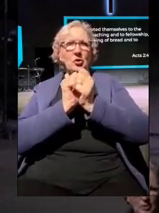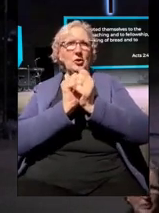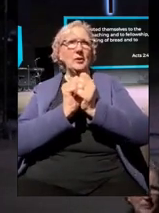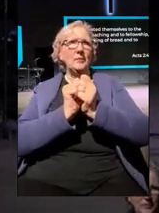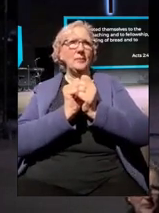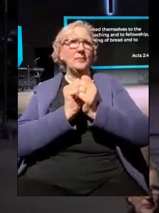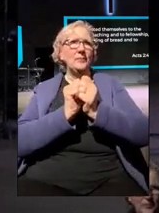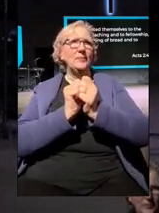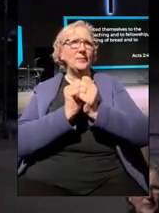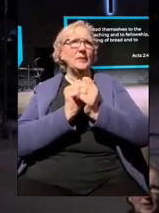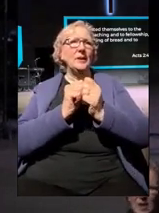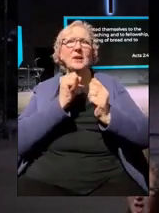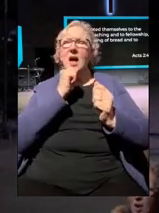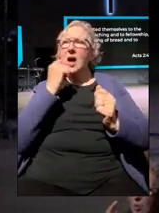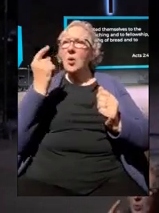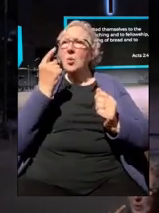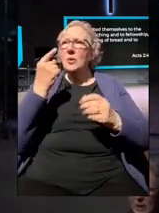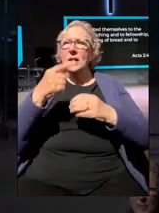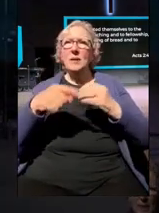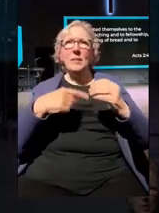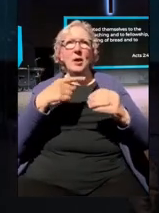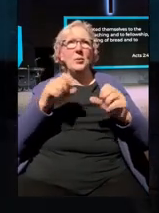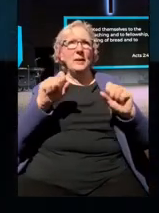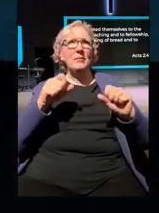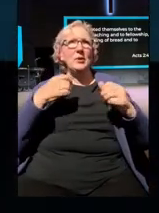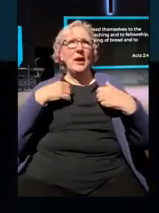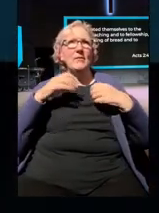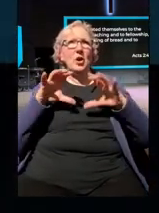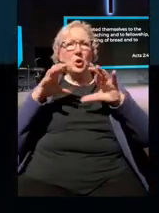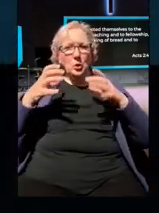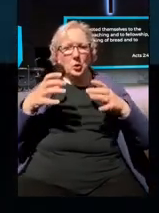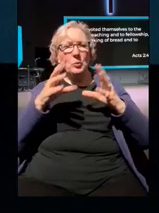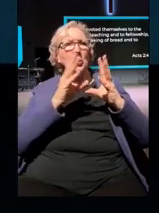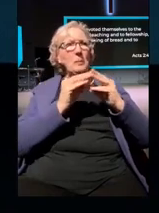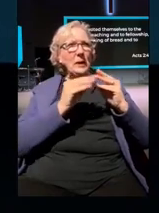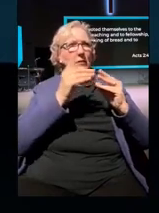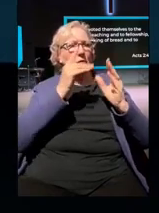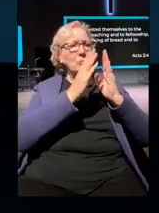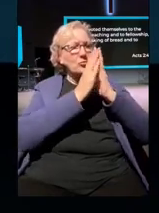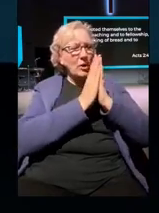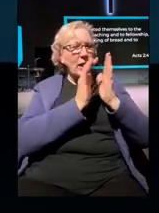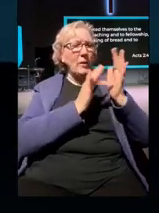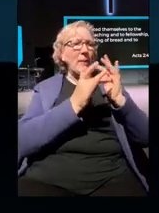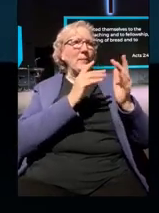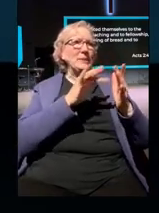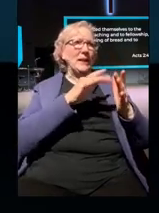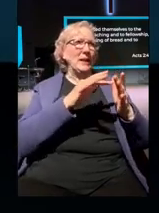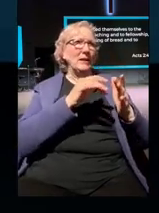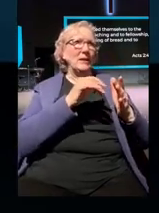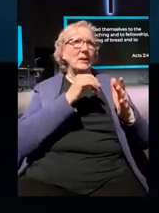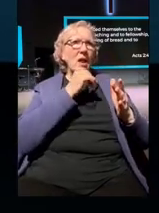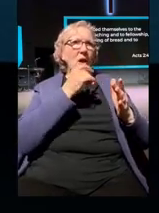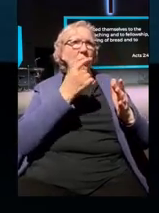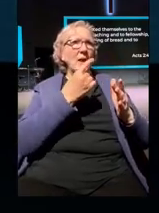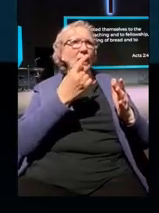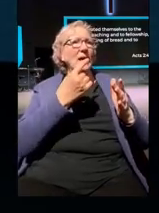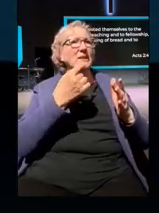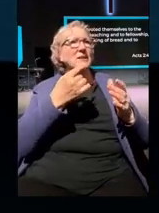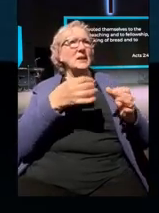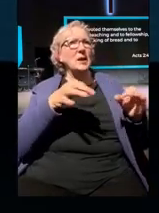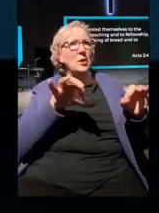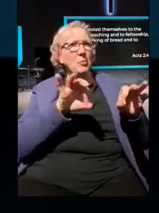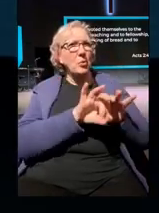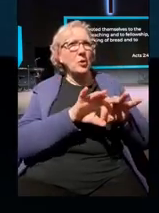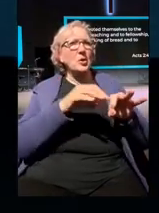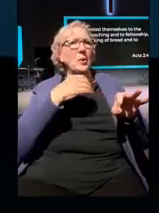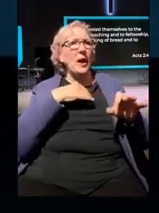It's not just about being able to have a group to meet with for prayer and Bible study either. It's just as important to